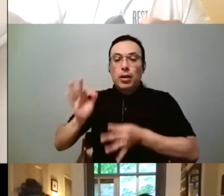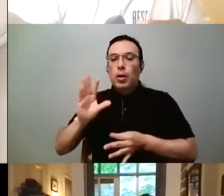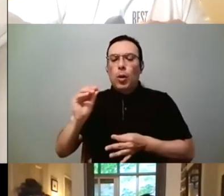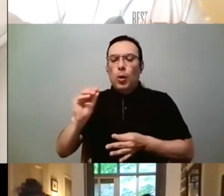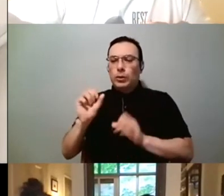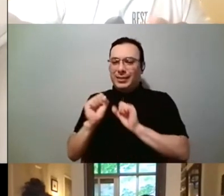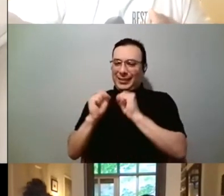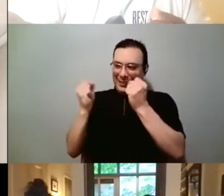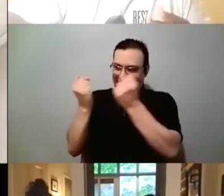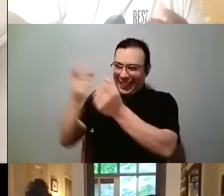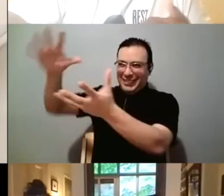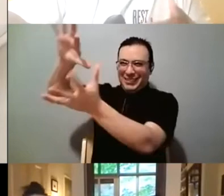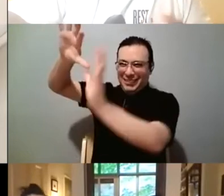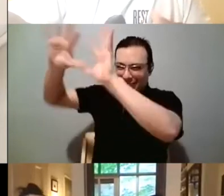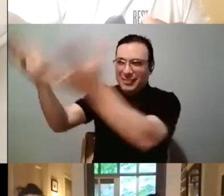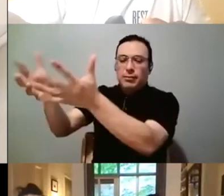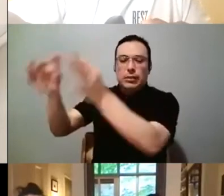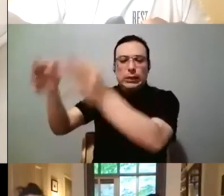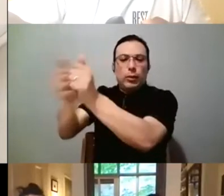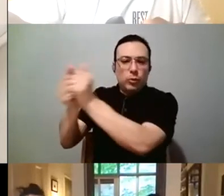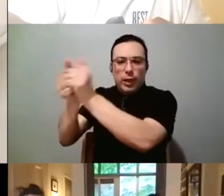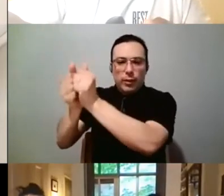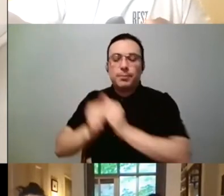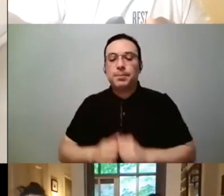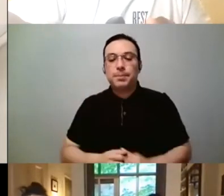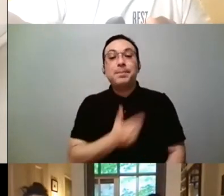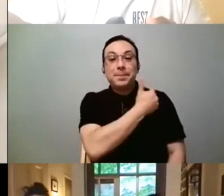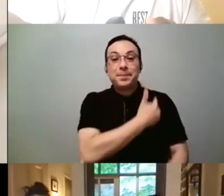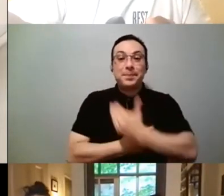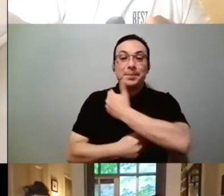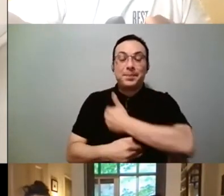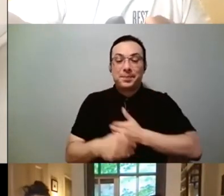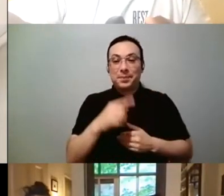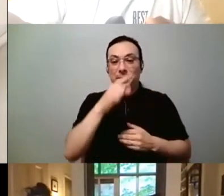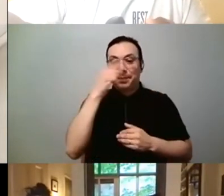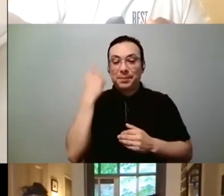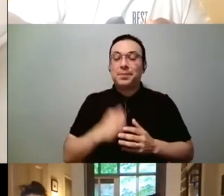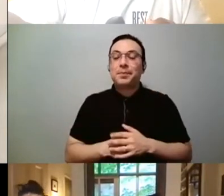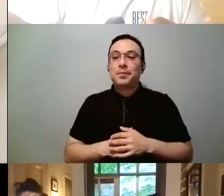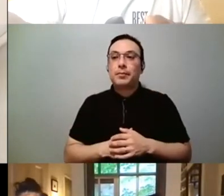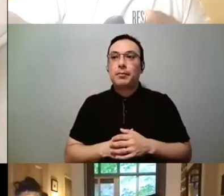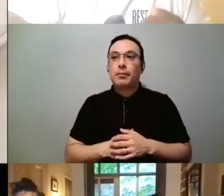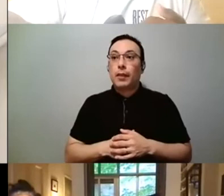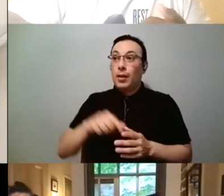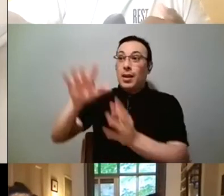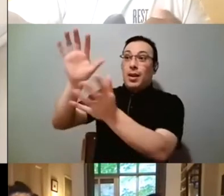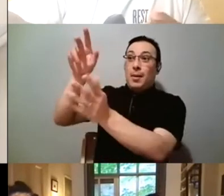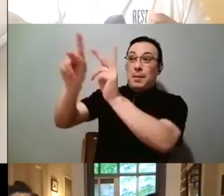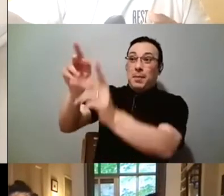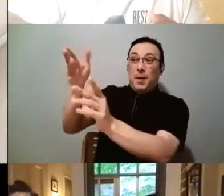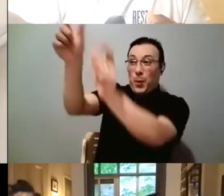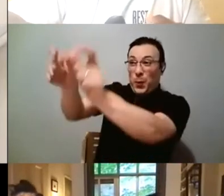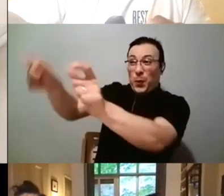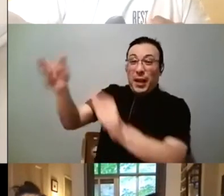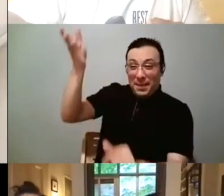are also the beings of the transplundancy are also asking the beings of 2021 for some kind of